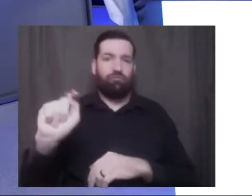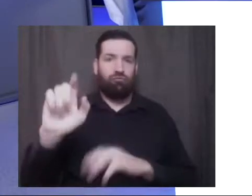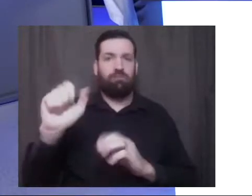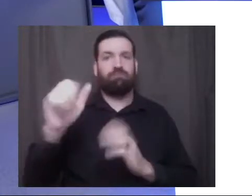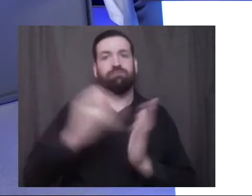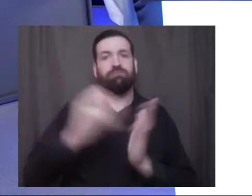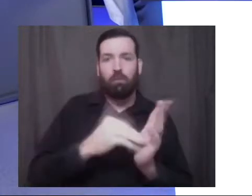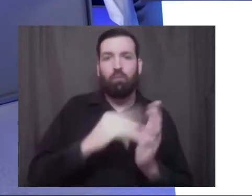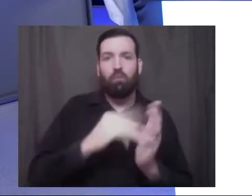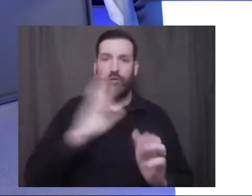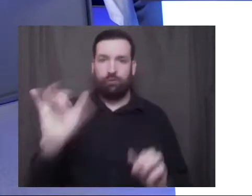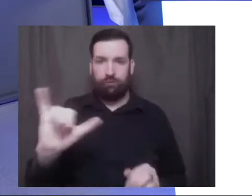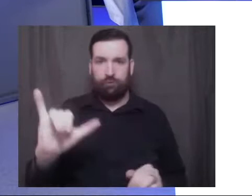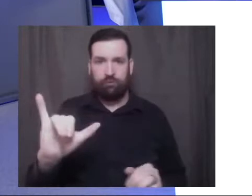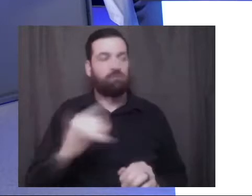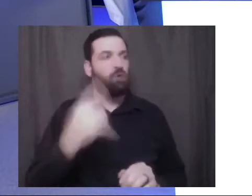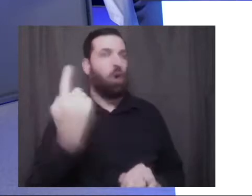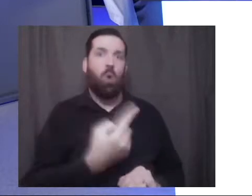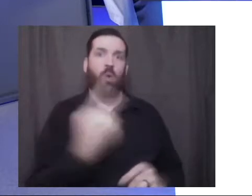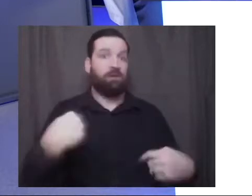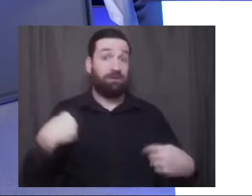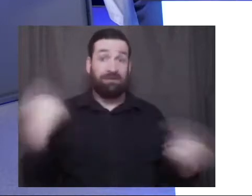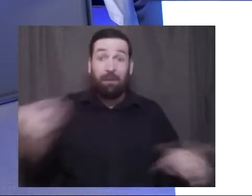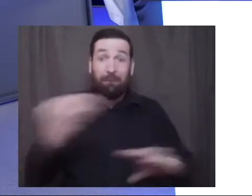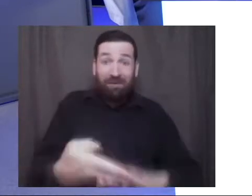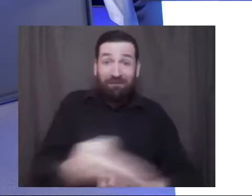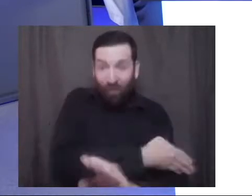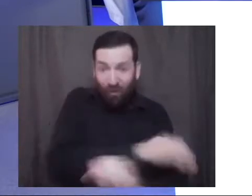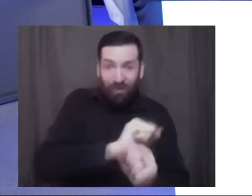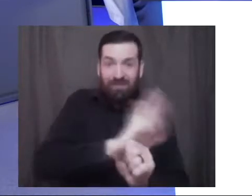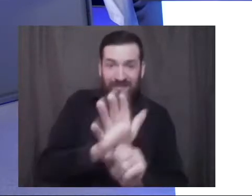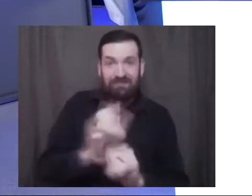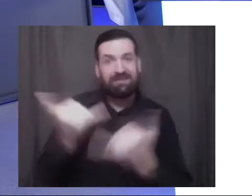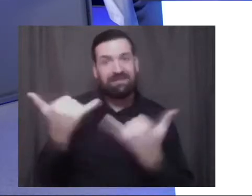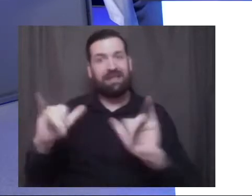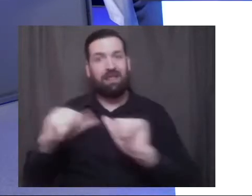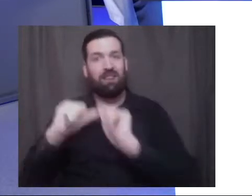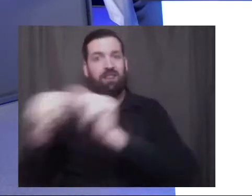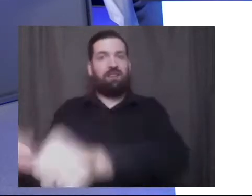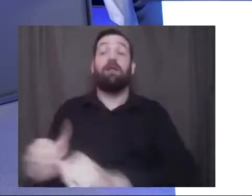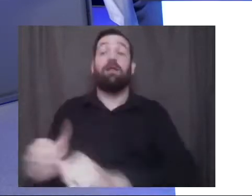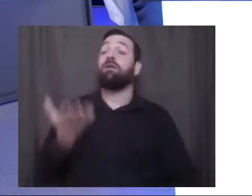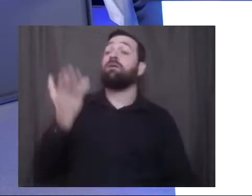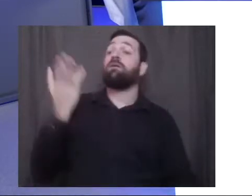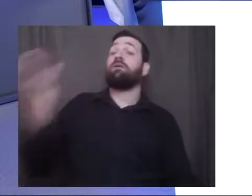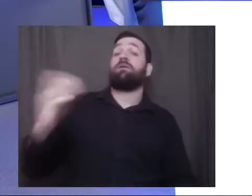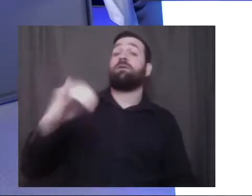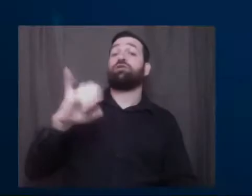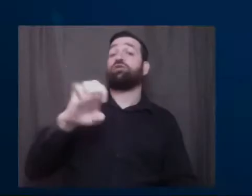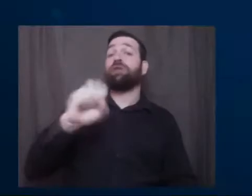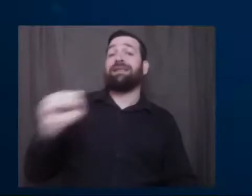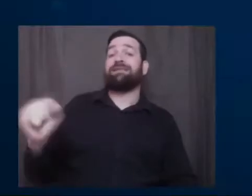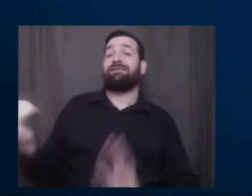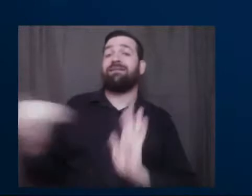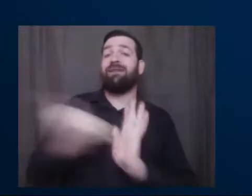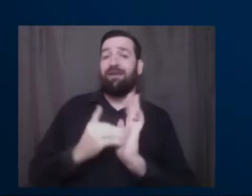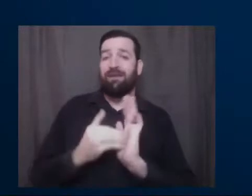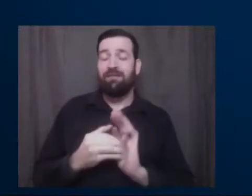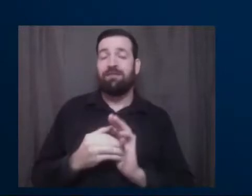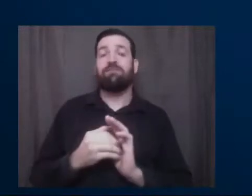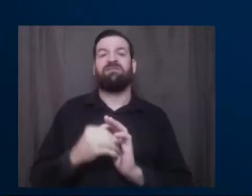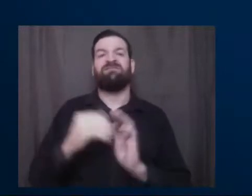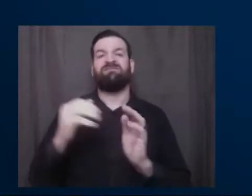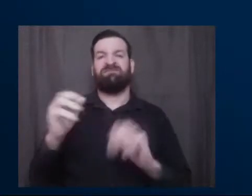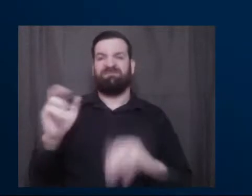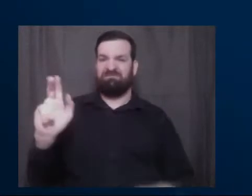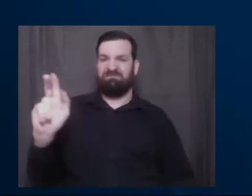We should always have been doing that before, and we should keep doing that now. Want to send it back out to Jess. who's field anchoring at the K this morning